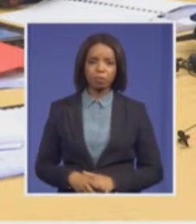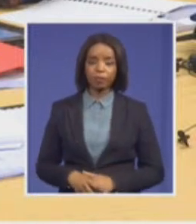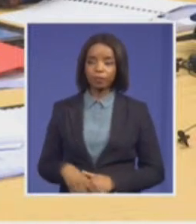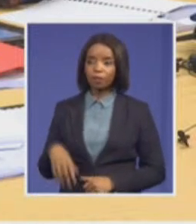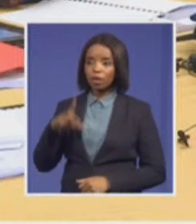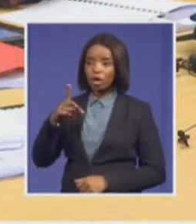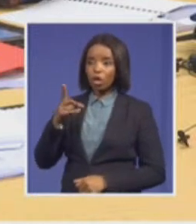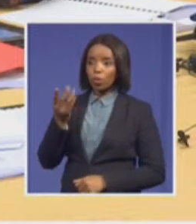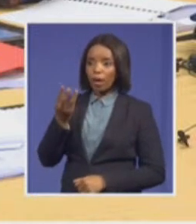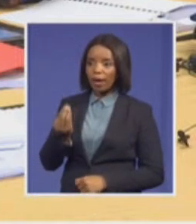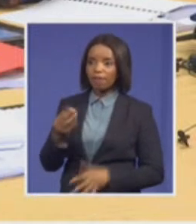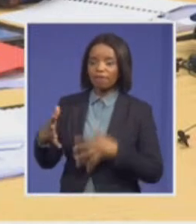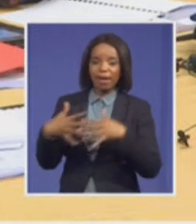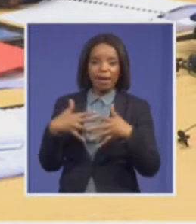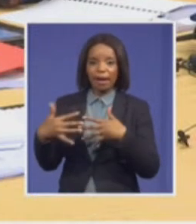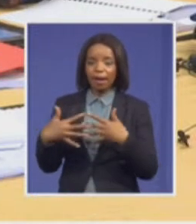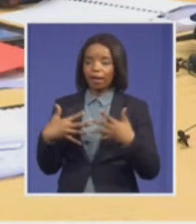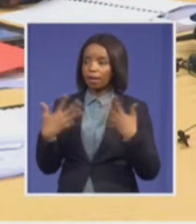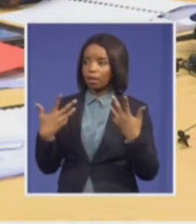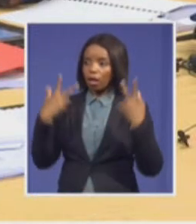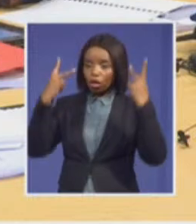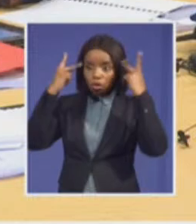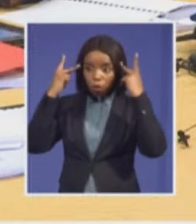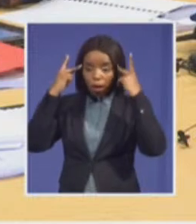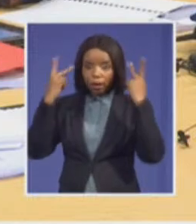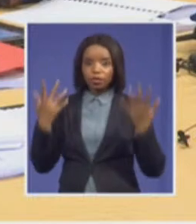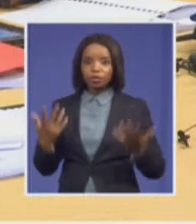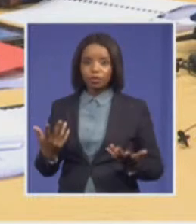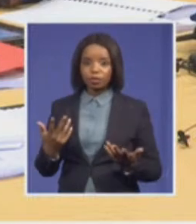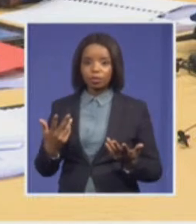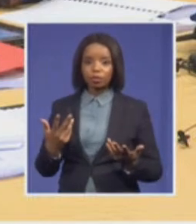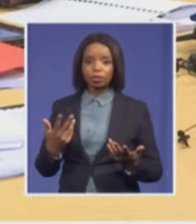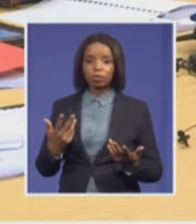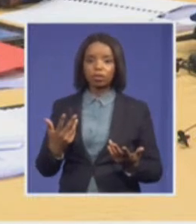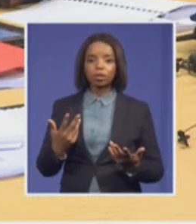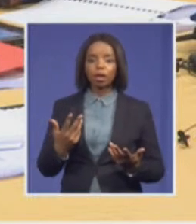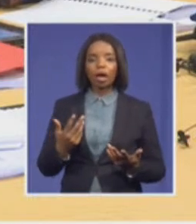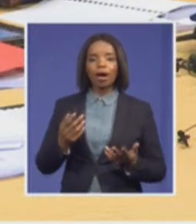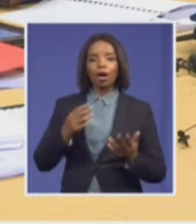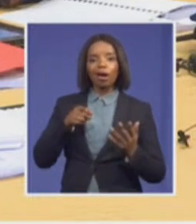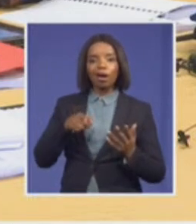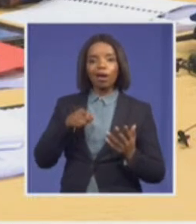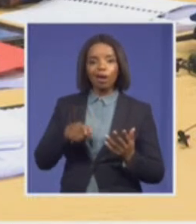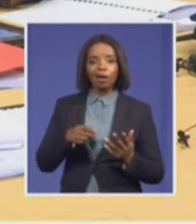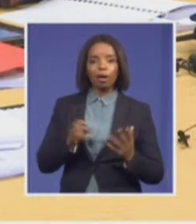as to who would be responsible to compile an investigative report